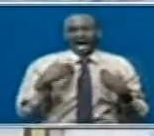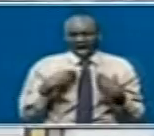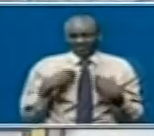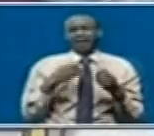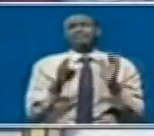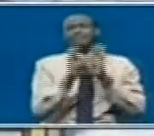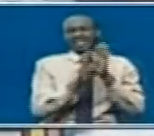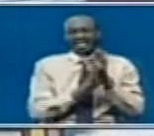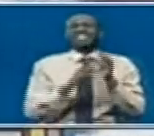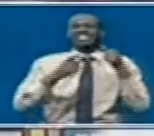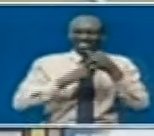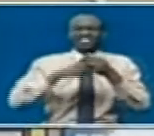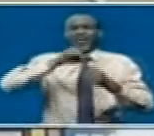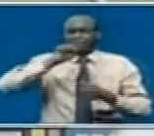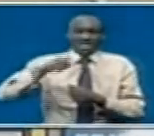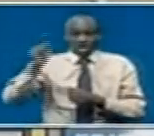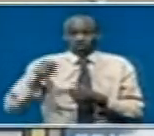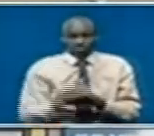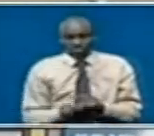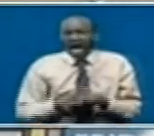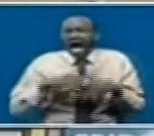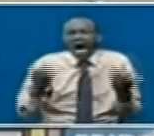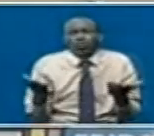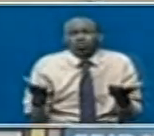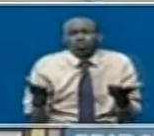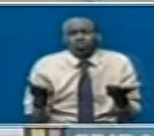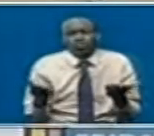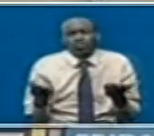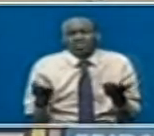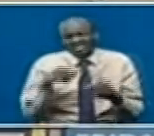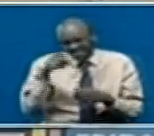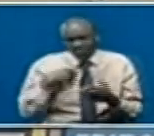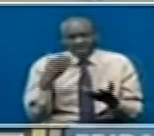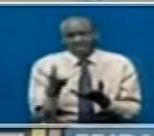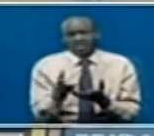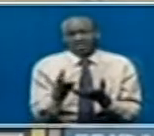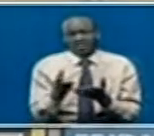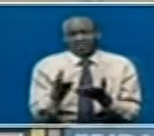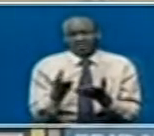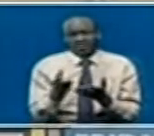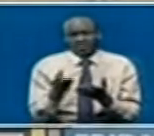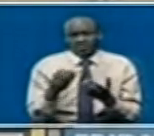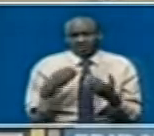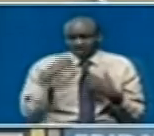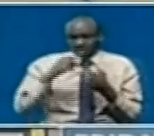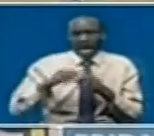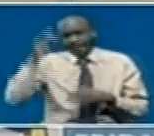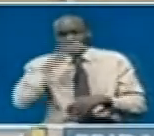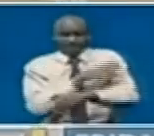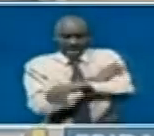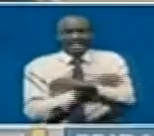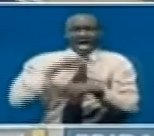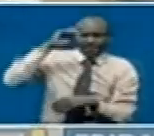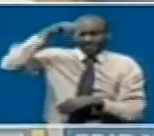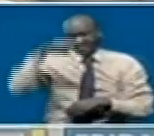bill of 6 million shillings. But I say, how come now the thing is, the blood pressure is going up, down,